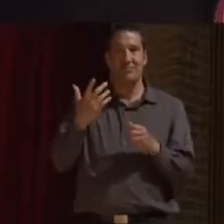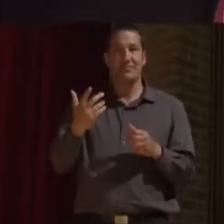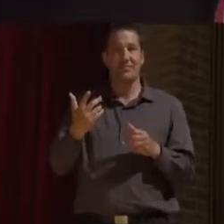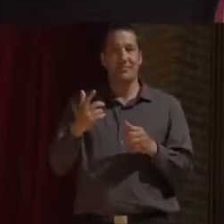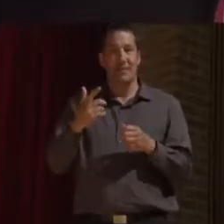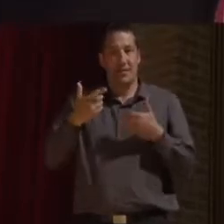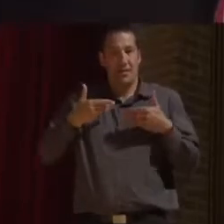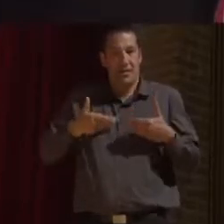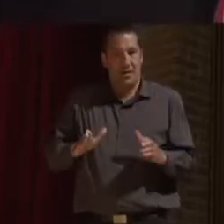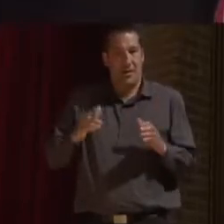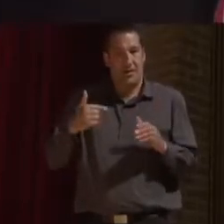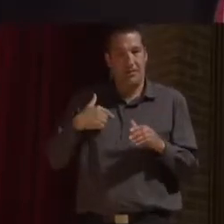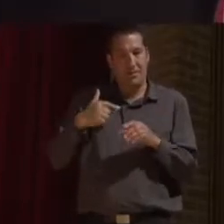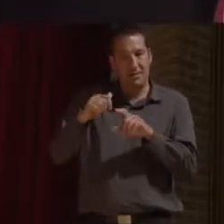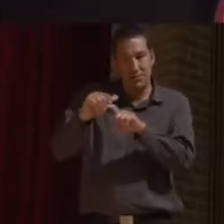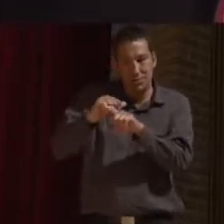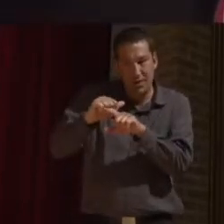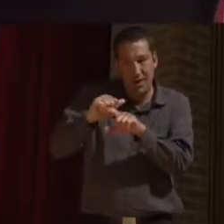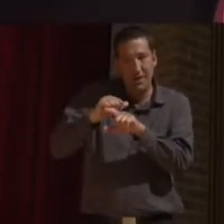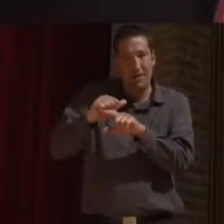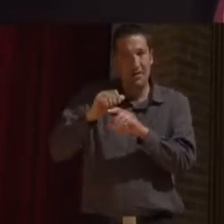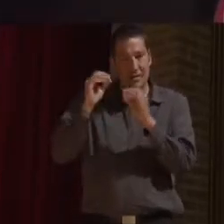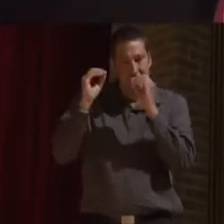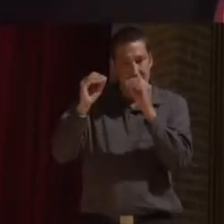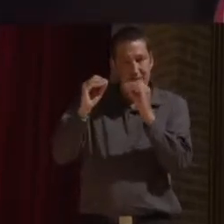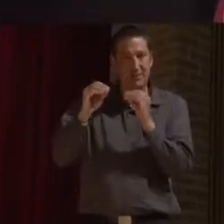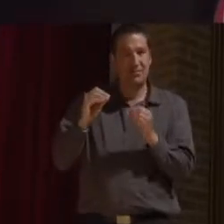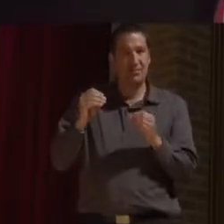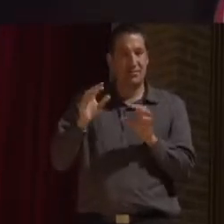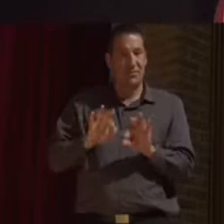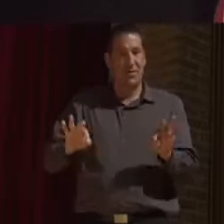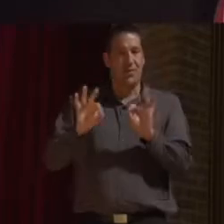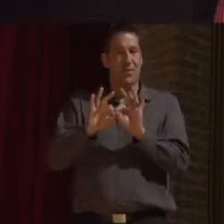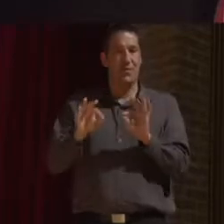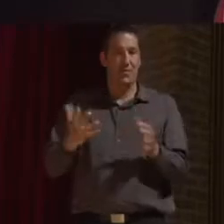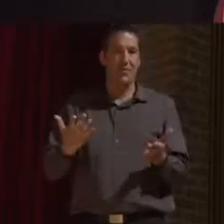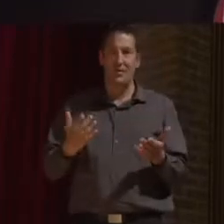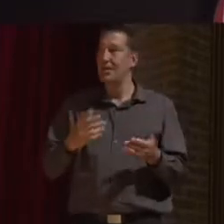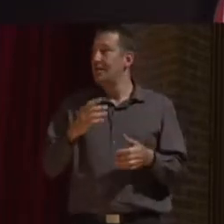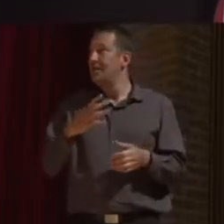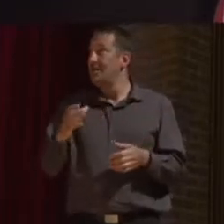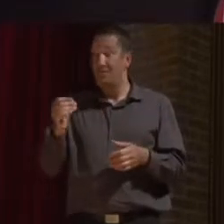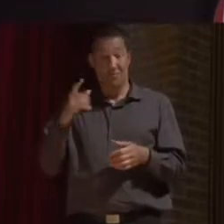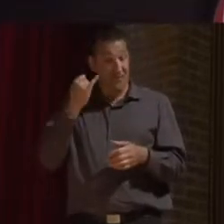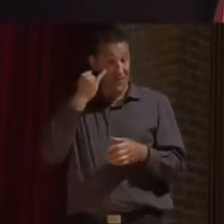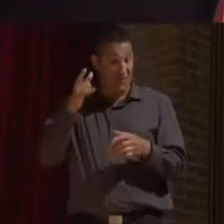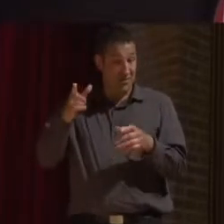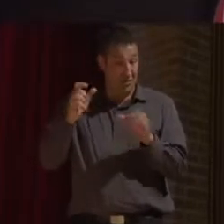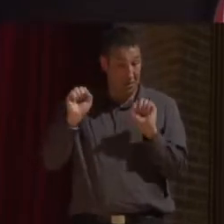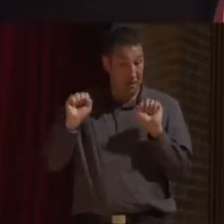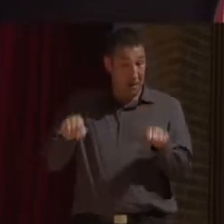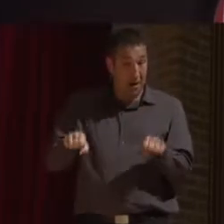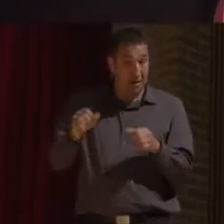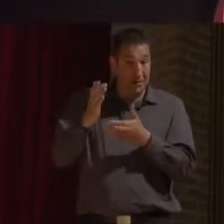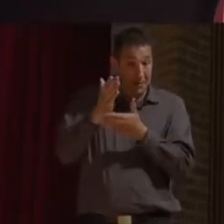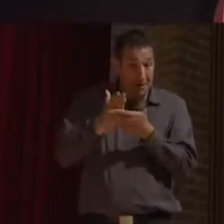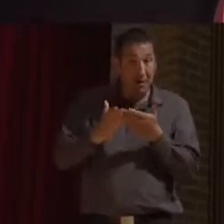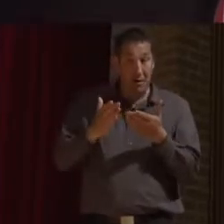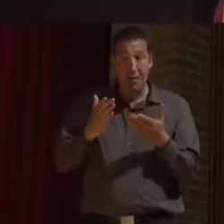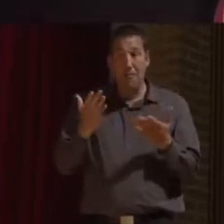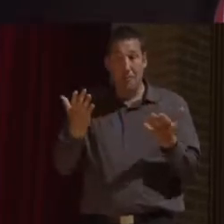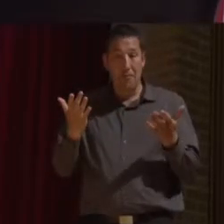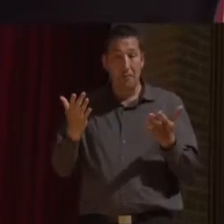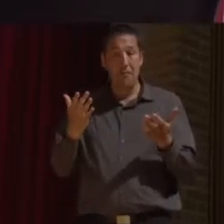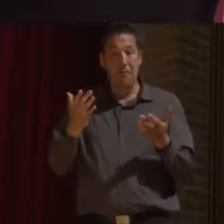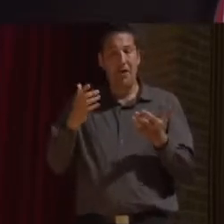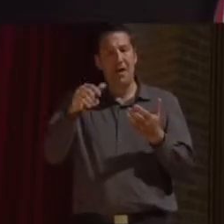us train you or coach you. Take constructive criticism. And if you can do just some of those things, and all of them,